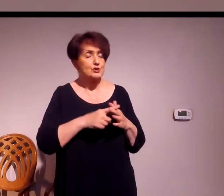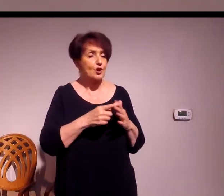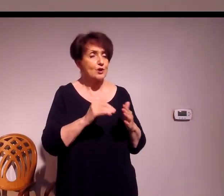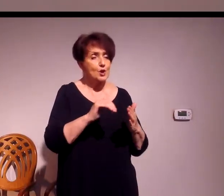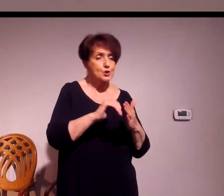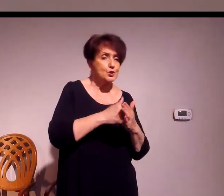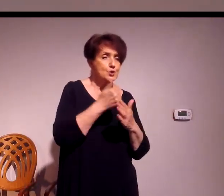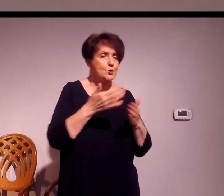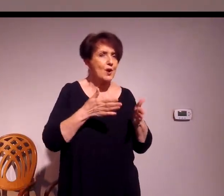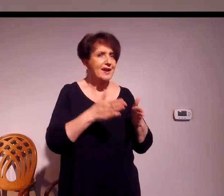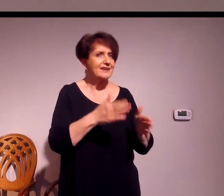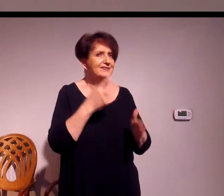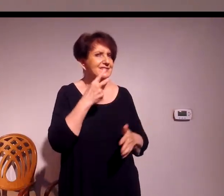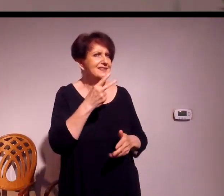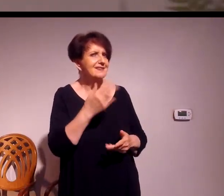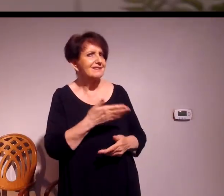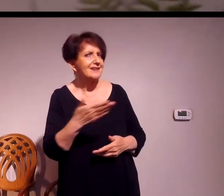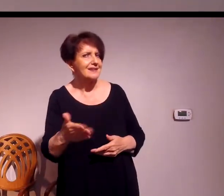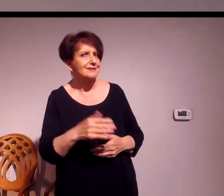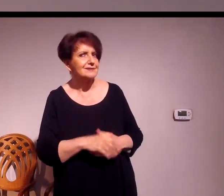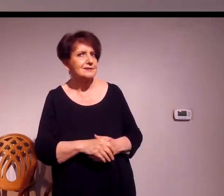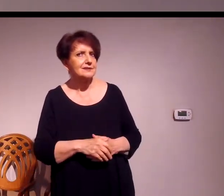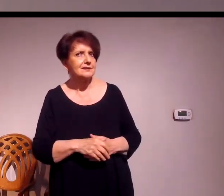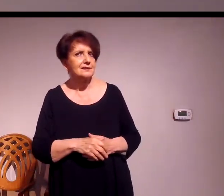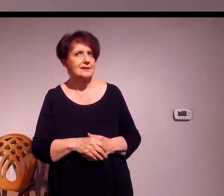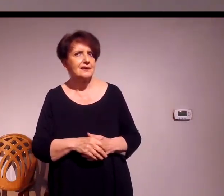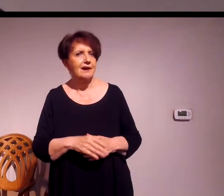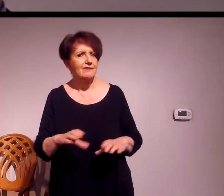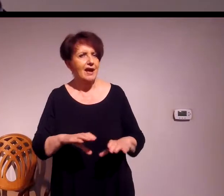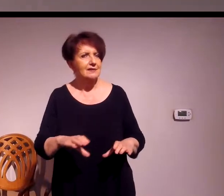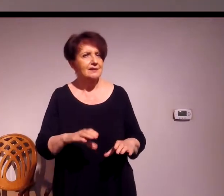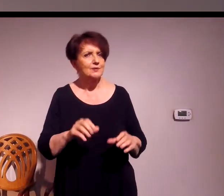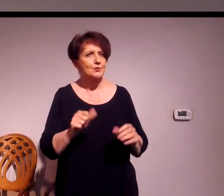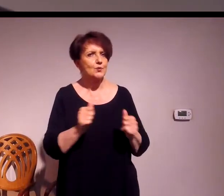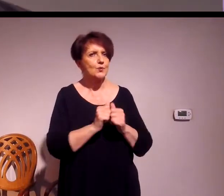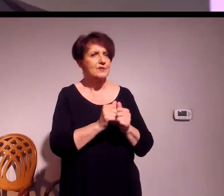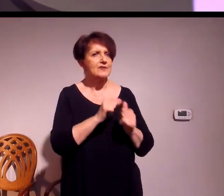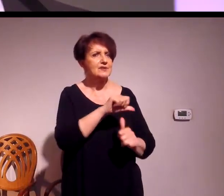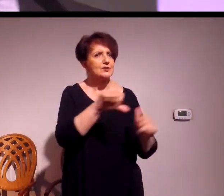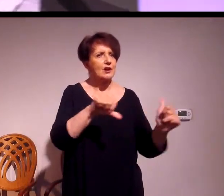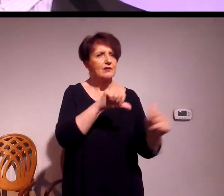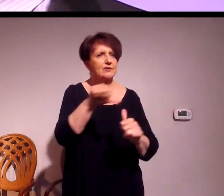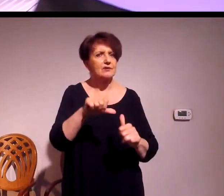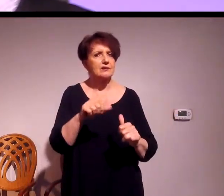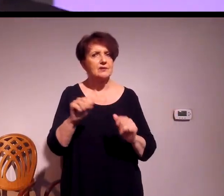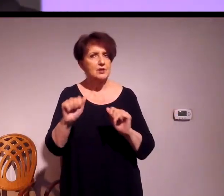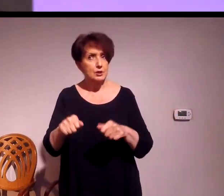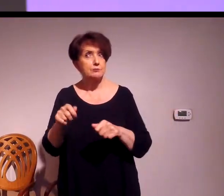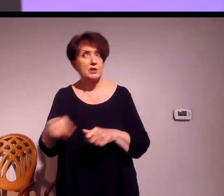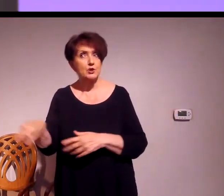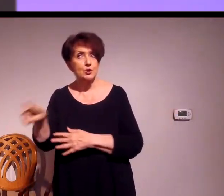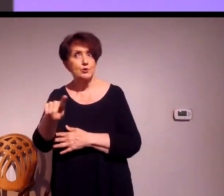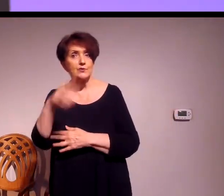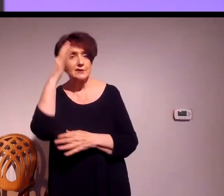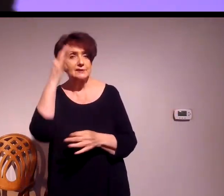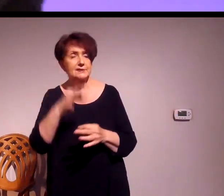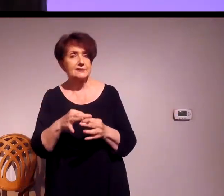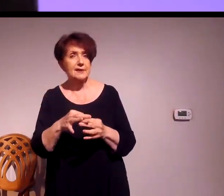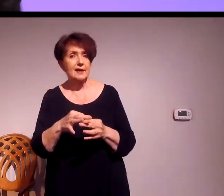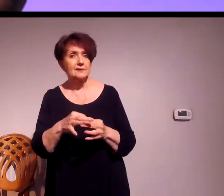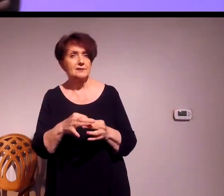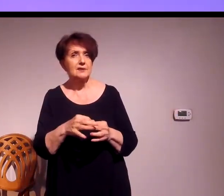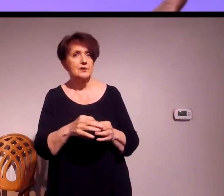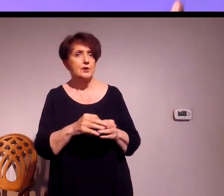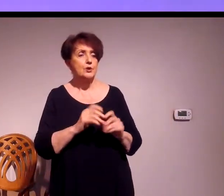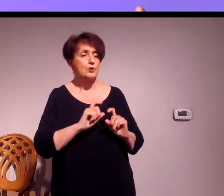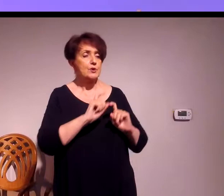of people looking at things, or a new way of people treating each other. It could be you, you know? It could be you that decides that you're going to donate the money so that our